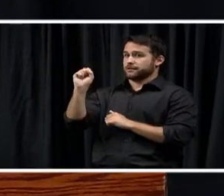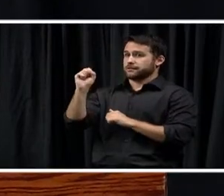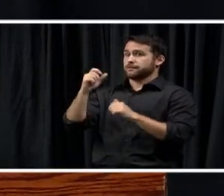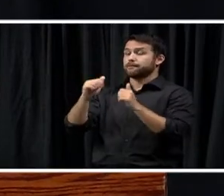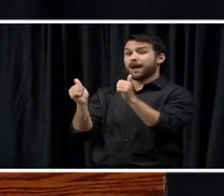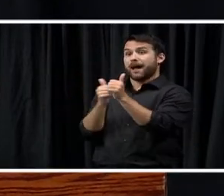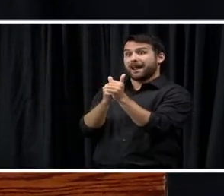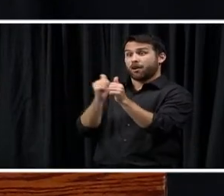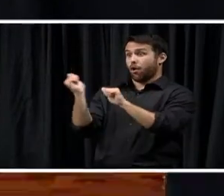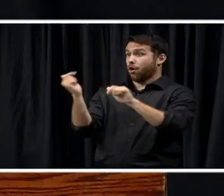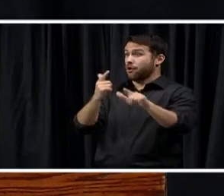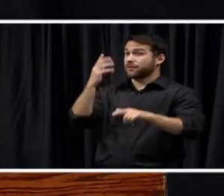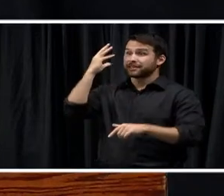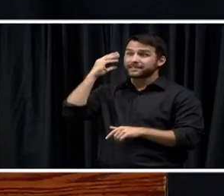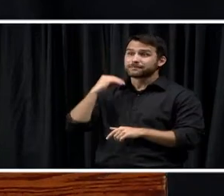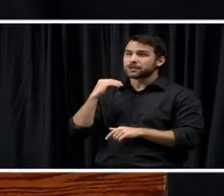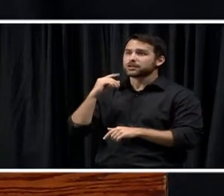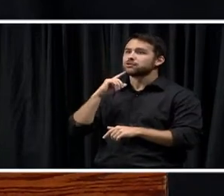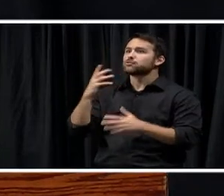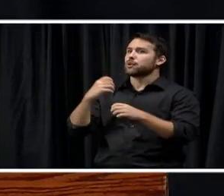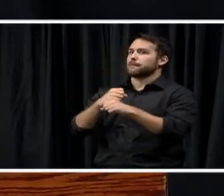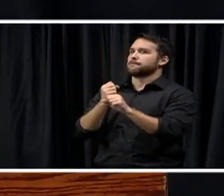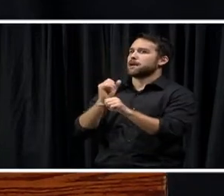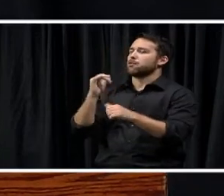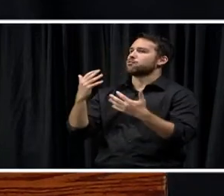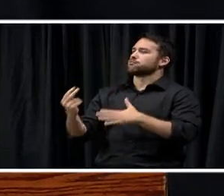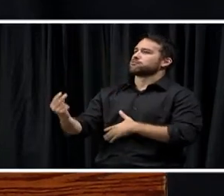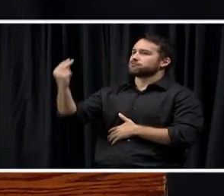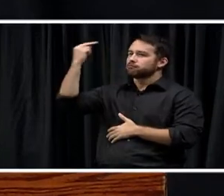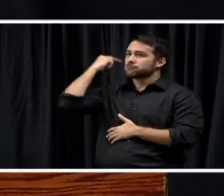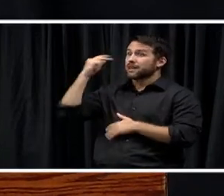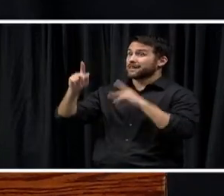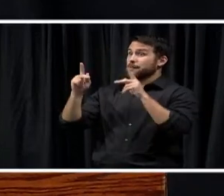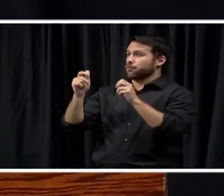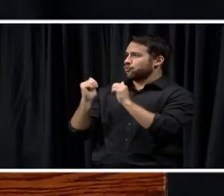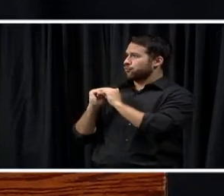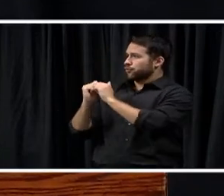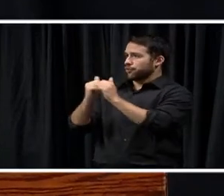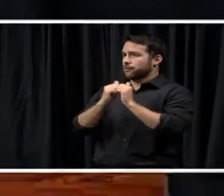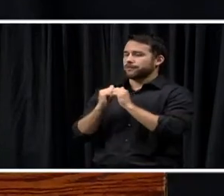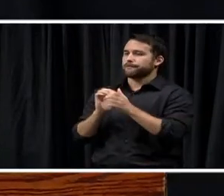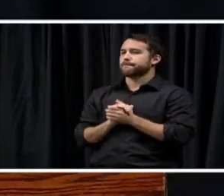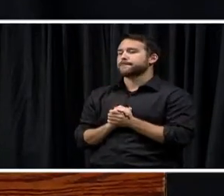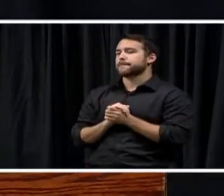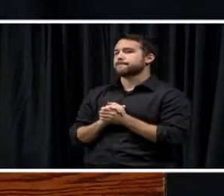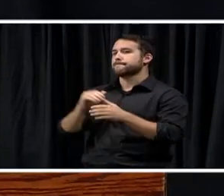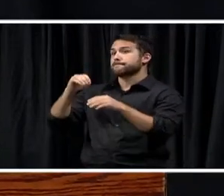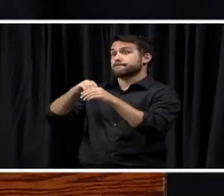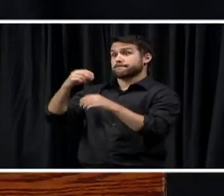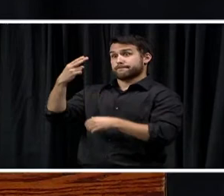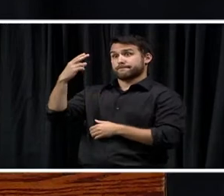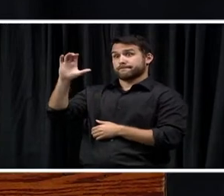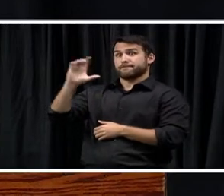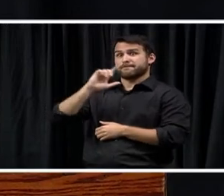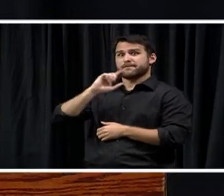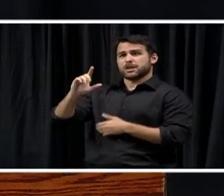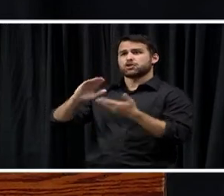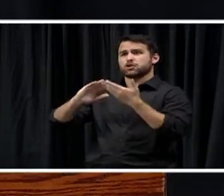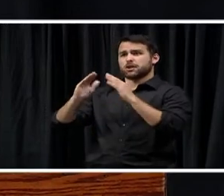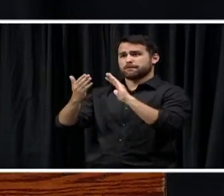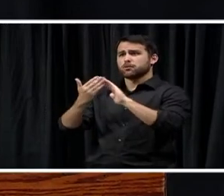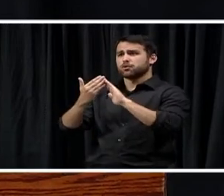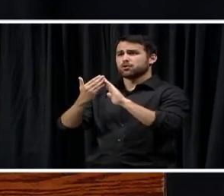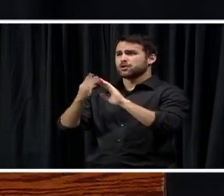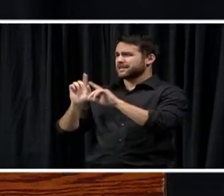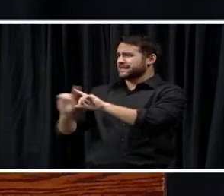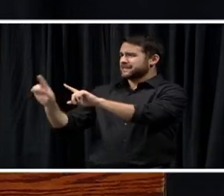all these experiences, and what makes them so memorable, are the people you were with. Inside of Henry Clay is a community, a tapestry woven from